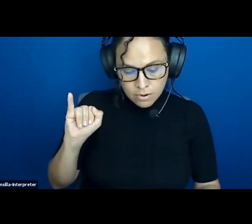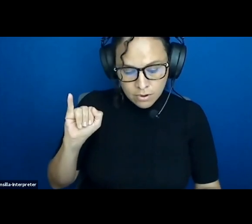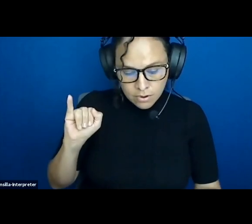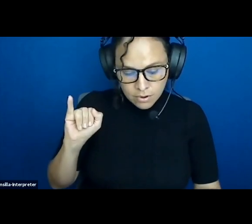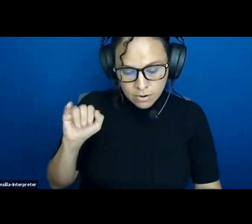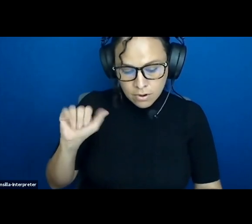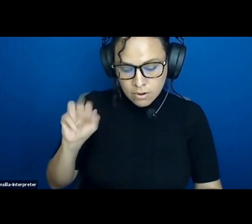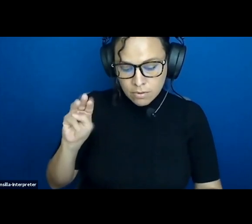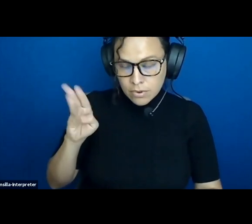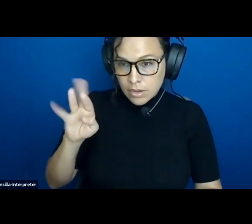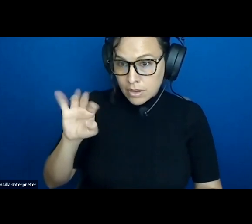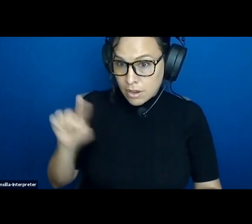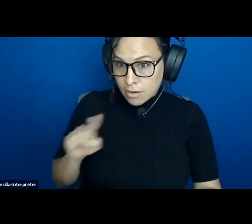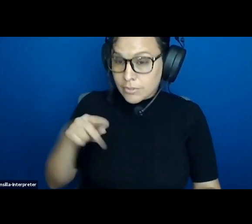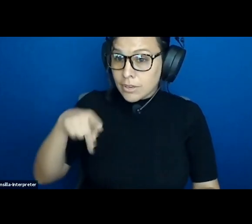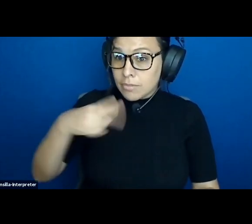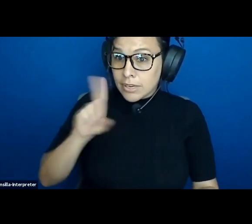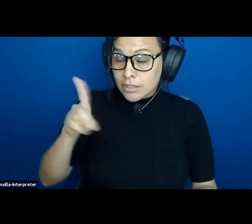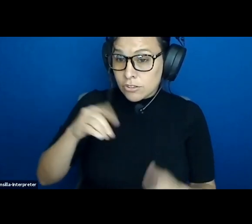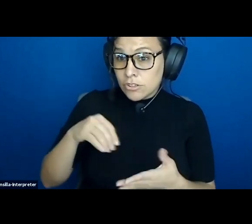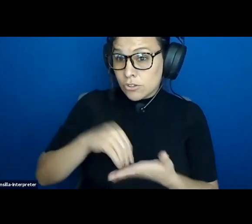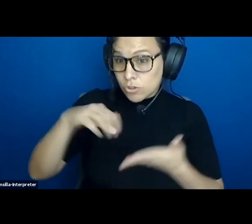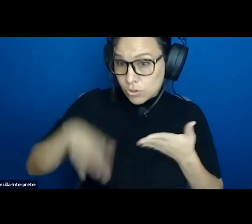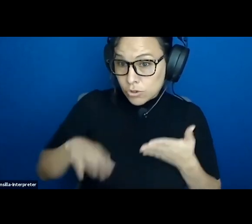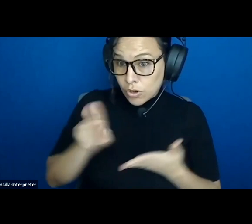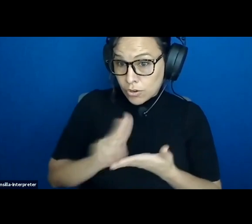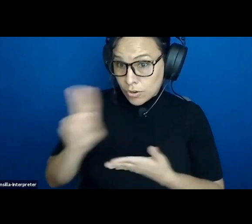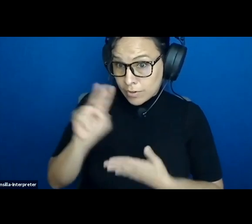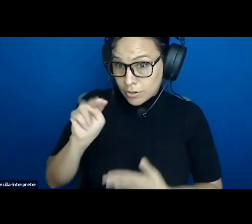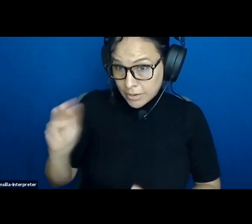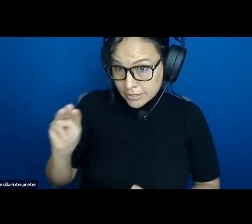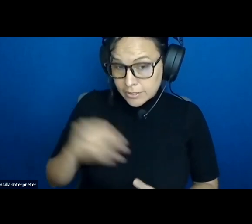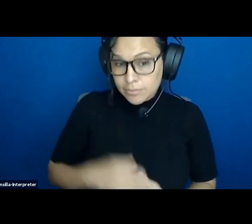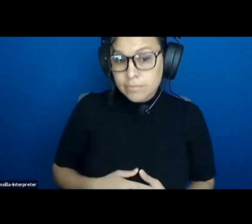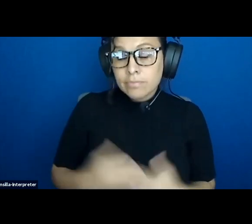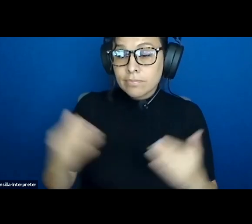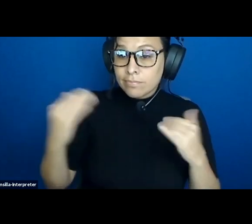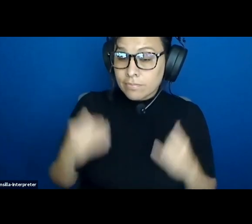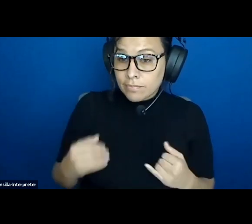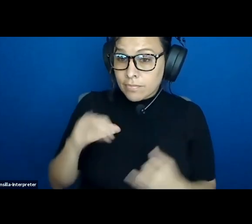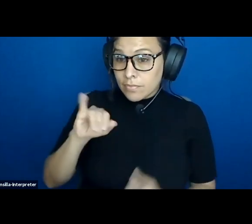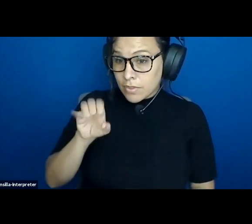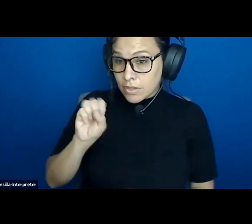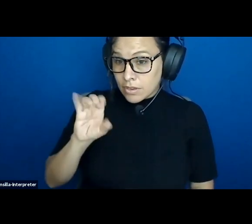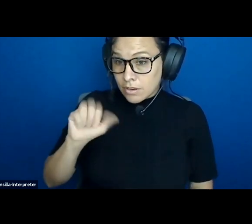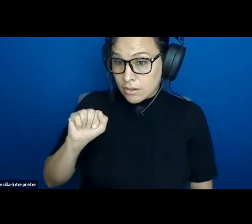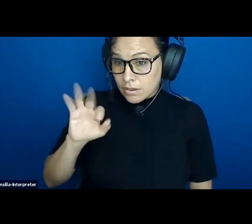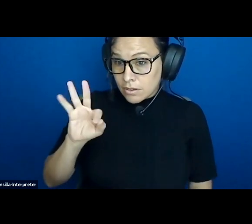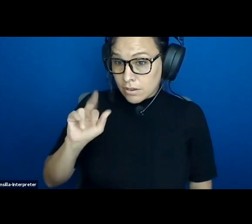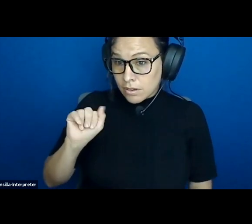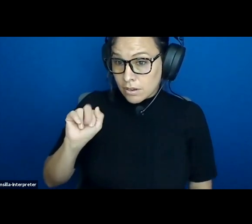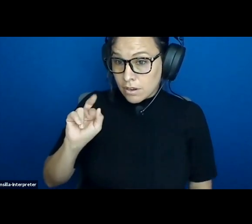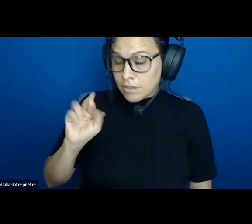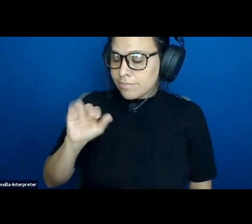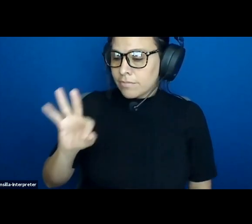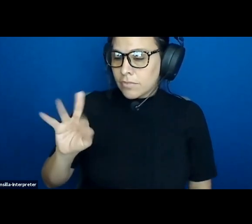PhD student in American Studies at the University of New Mexico. Finally, Jessica Frazier joins us,